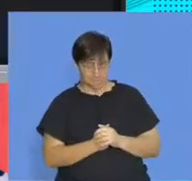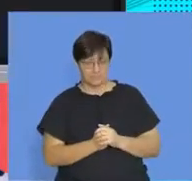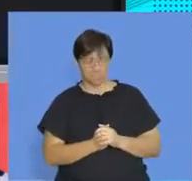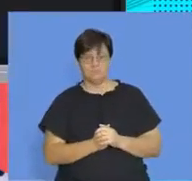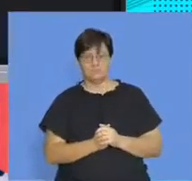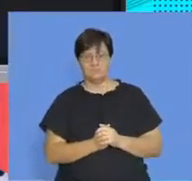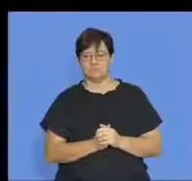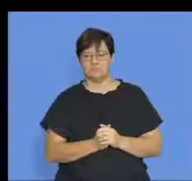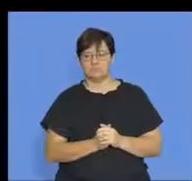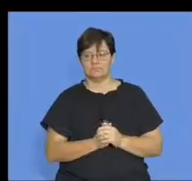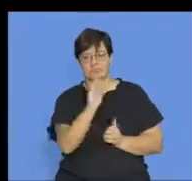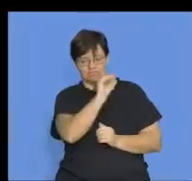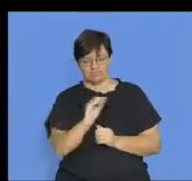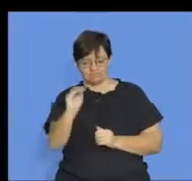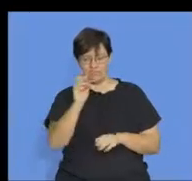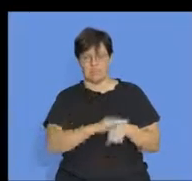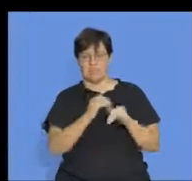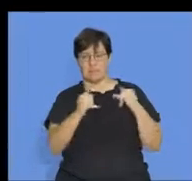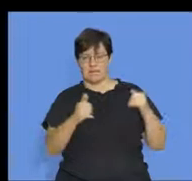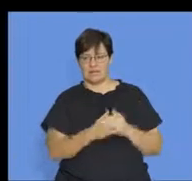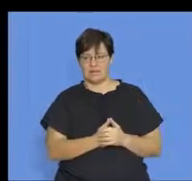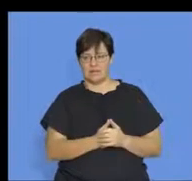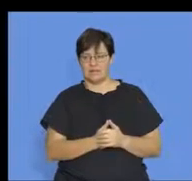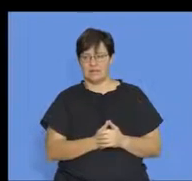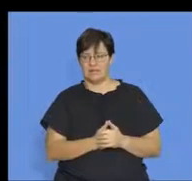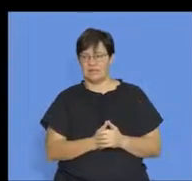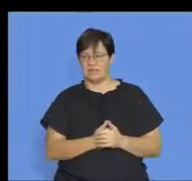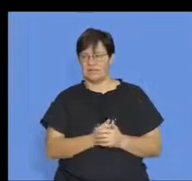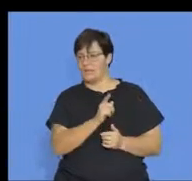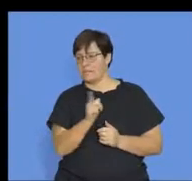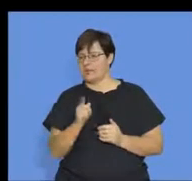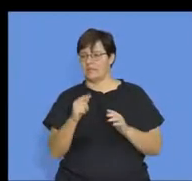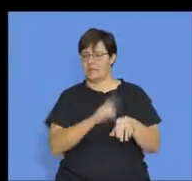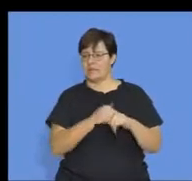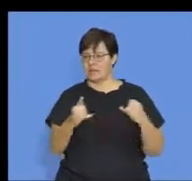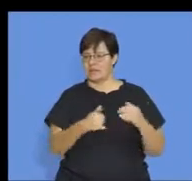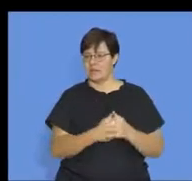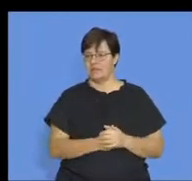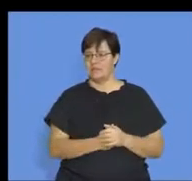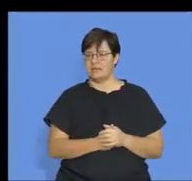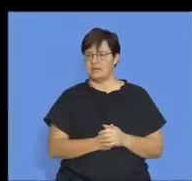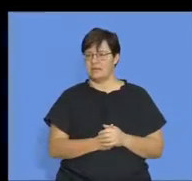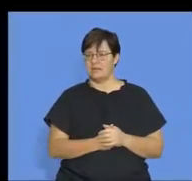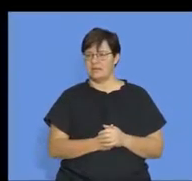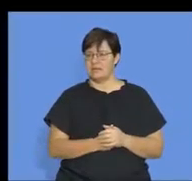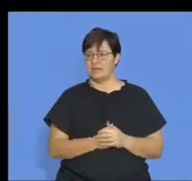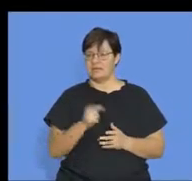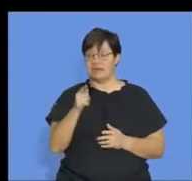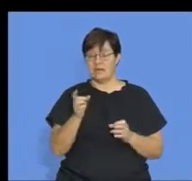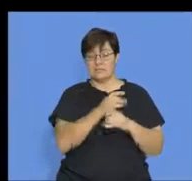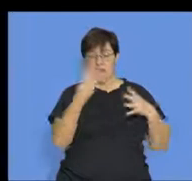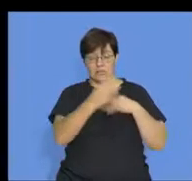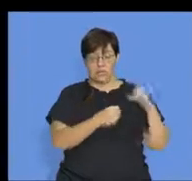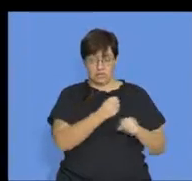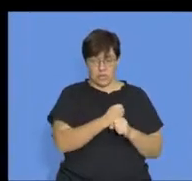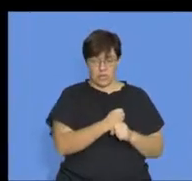it? Good. Right, so let's put that in our timeline. So let's go back to our timeline, and at